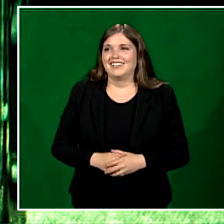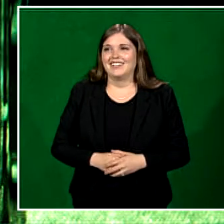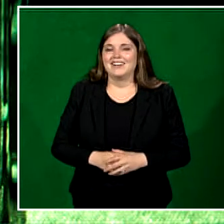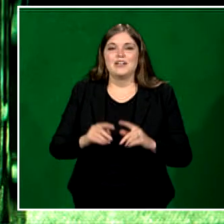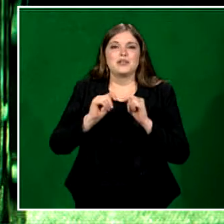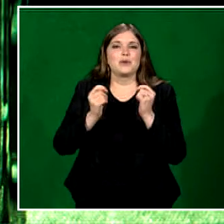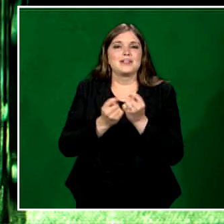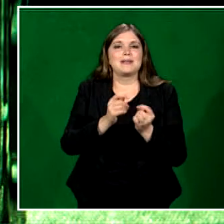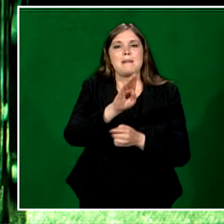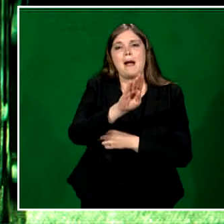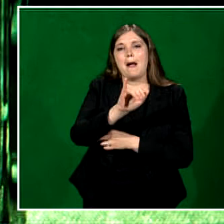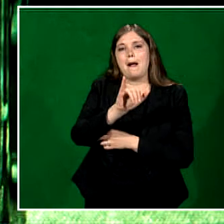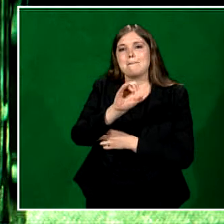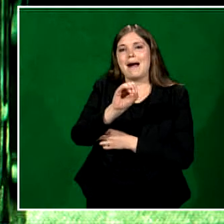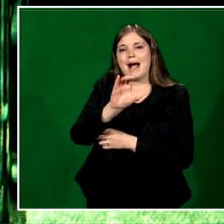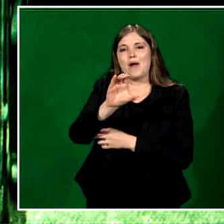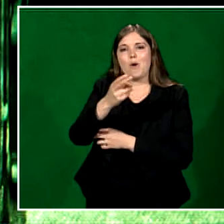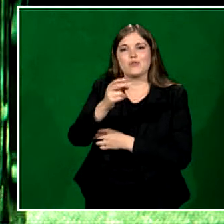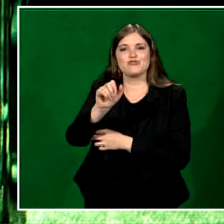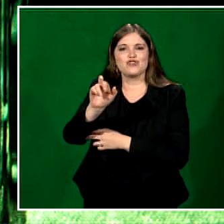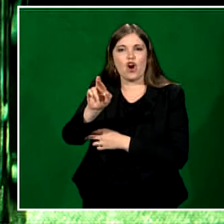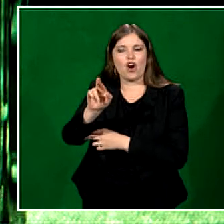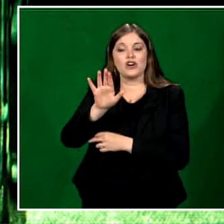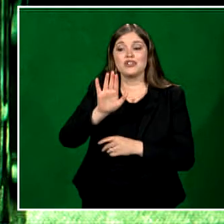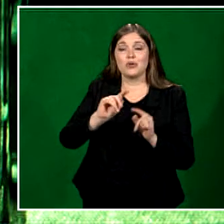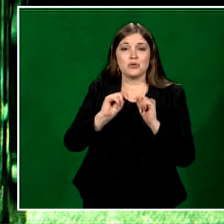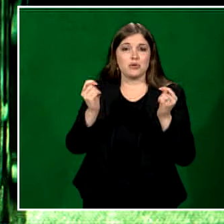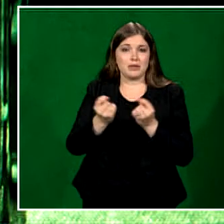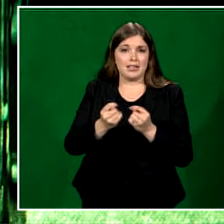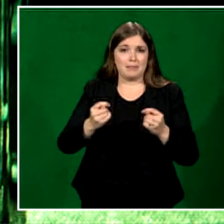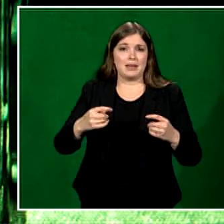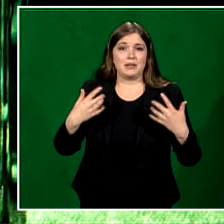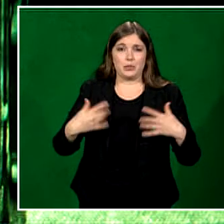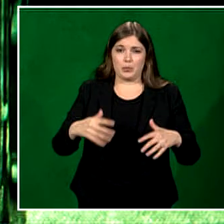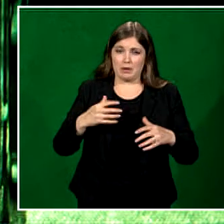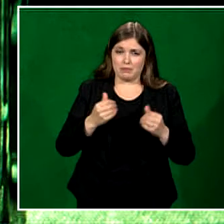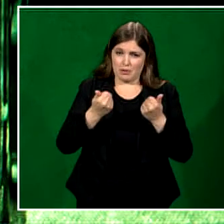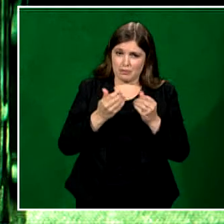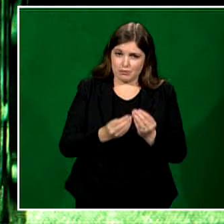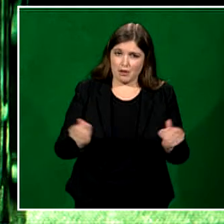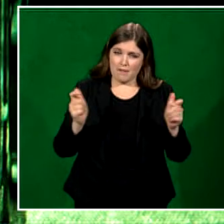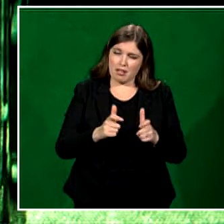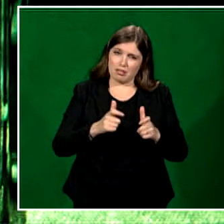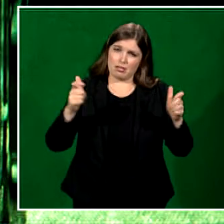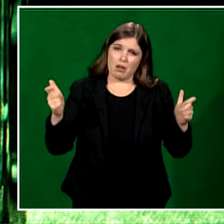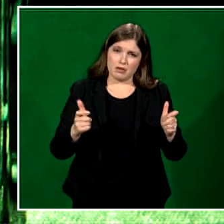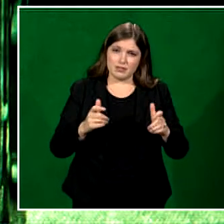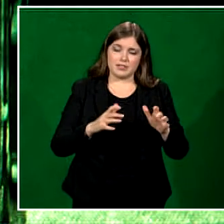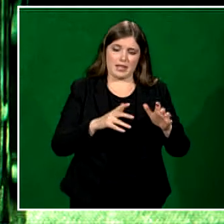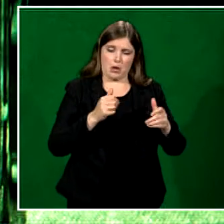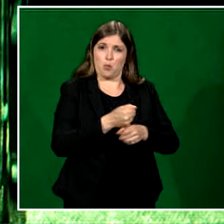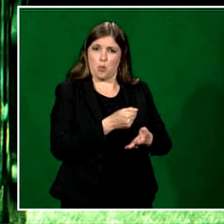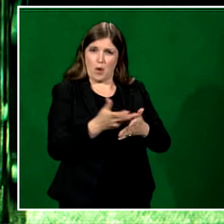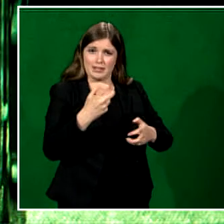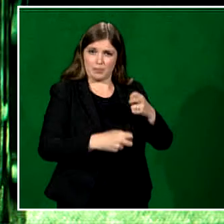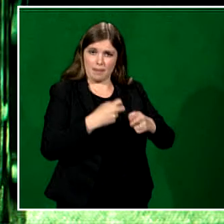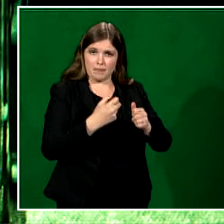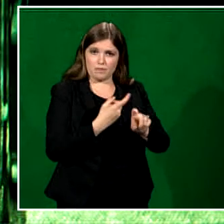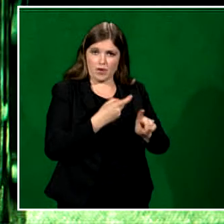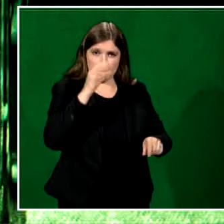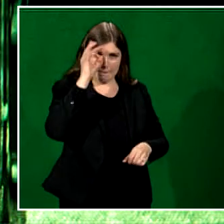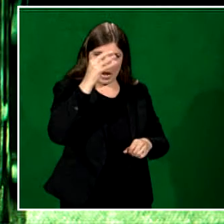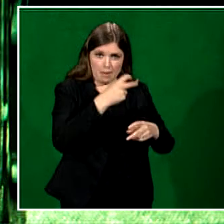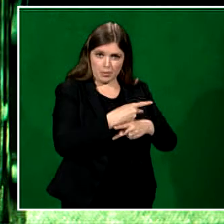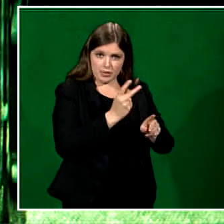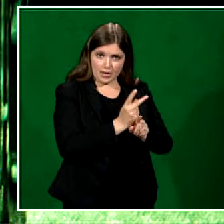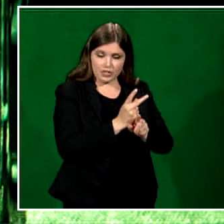Team Biochar, your team has taken on a large-scale waste problem from pineapple production and developed a solution that helps